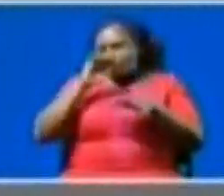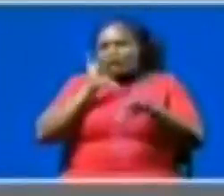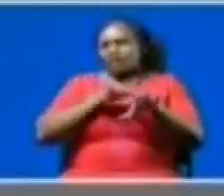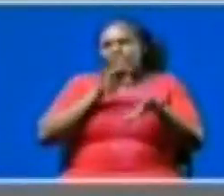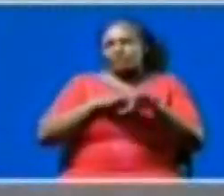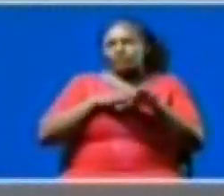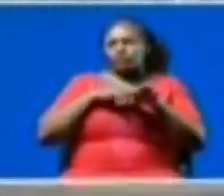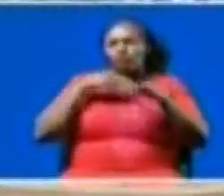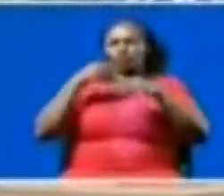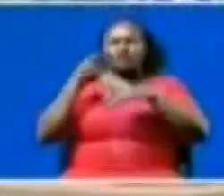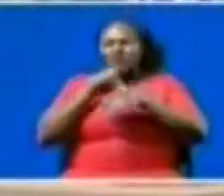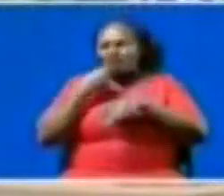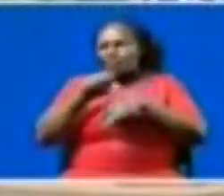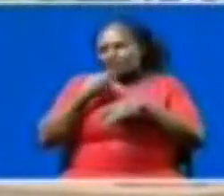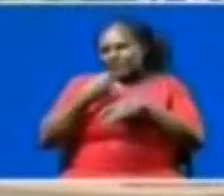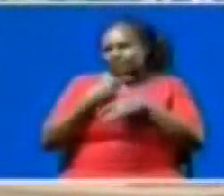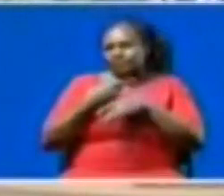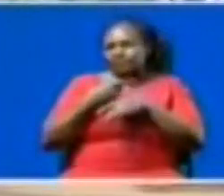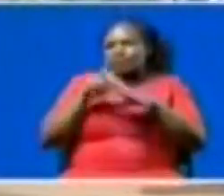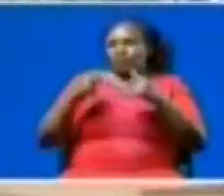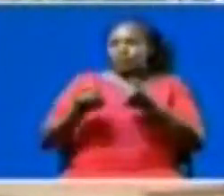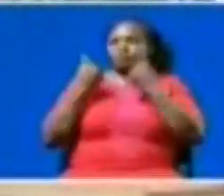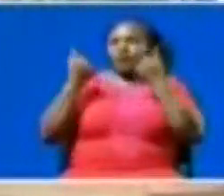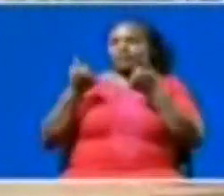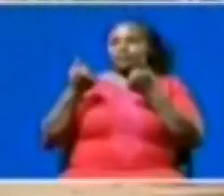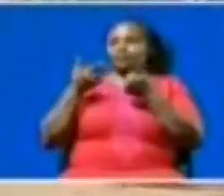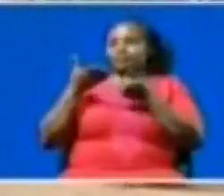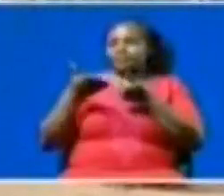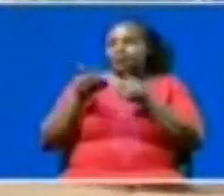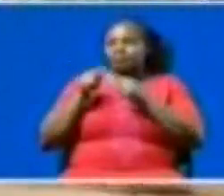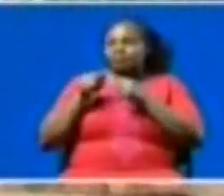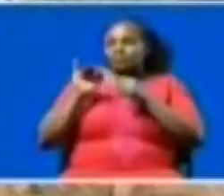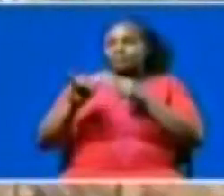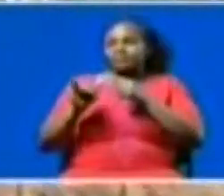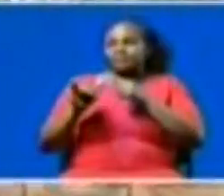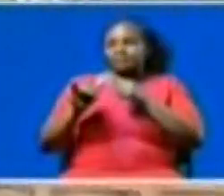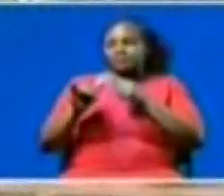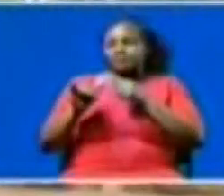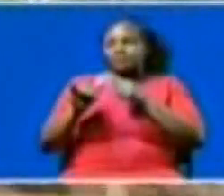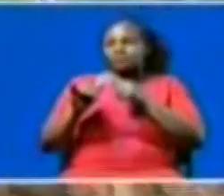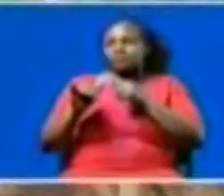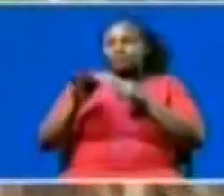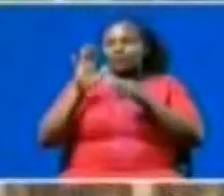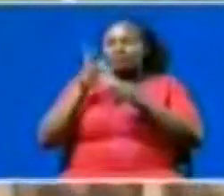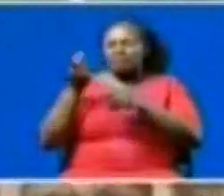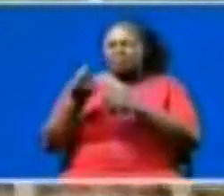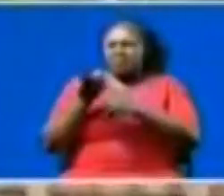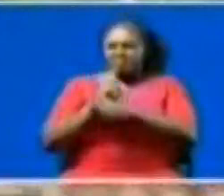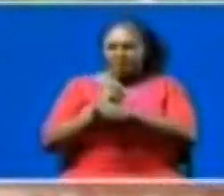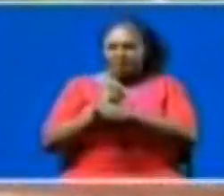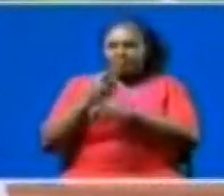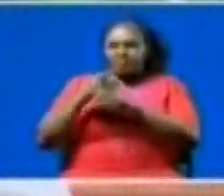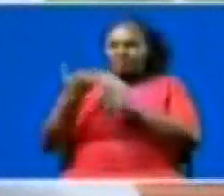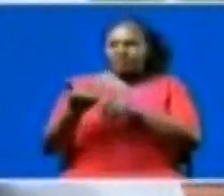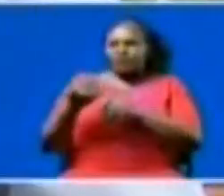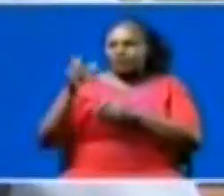of chemotherapy. The events of what took place here may have lasted just mere minutes, but for